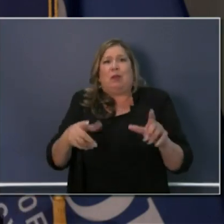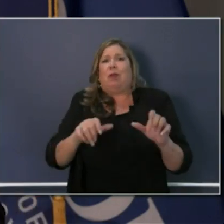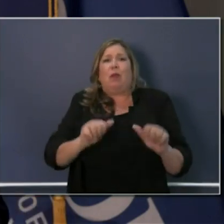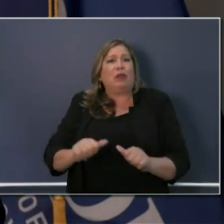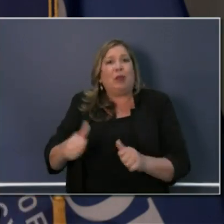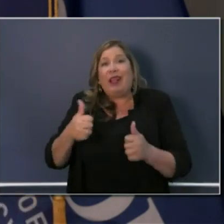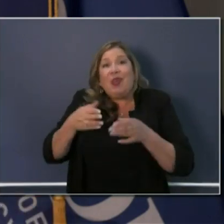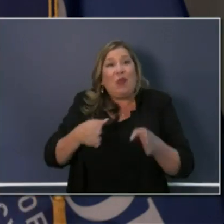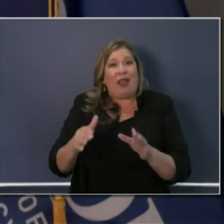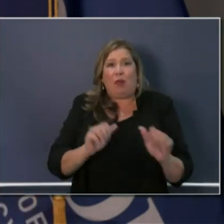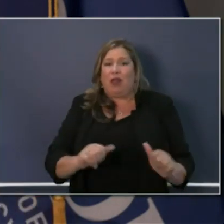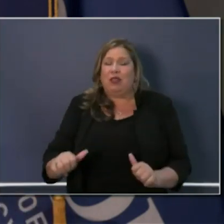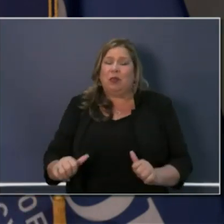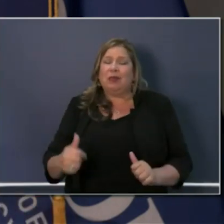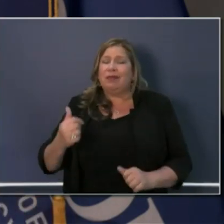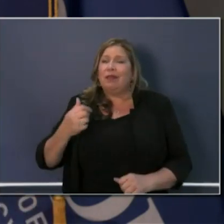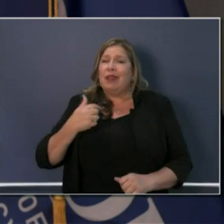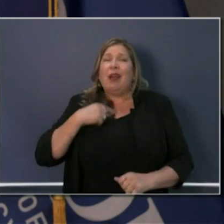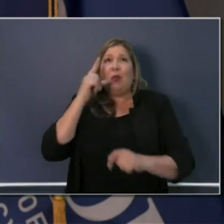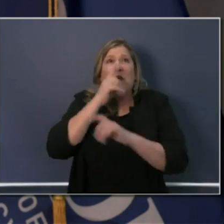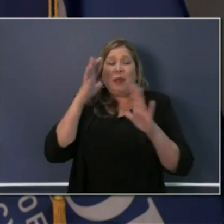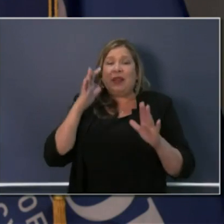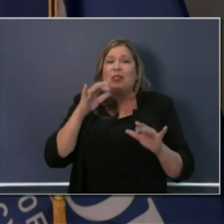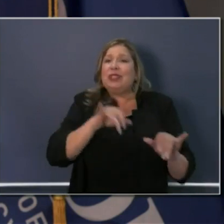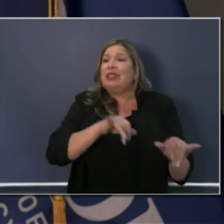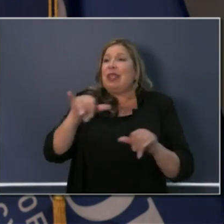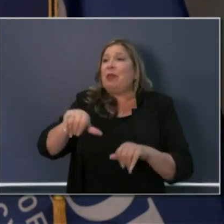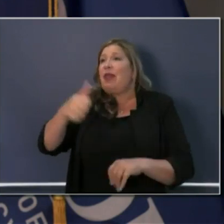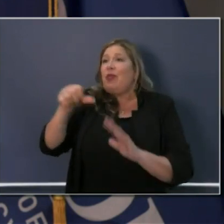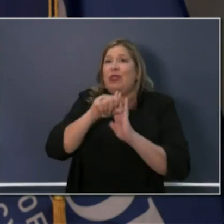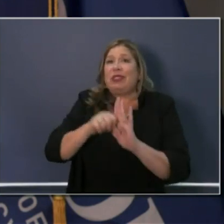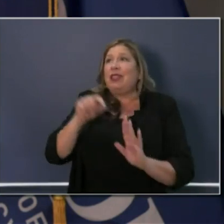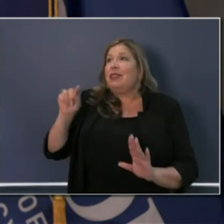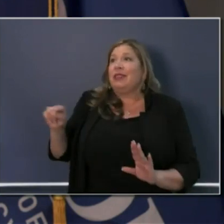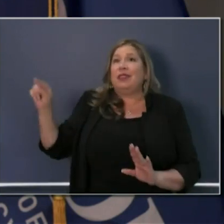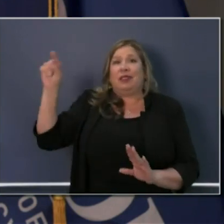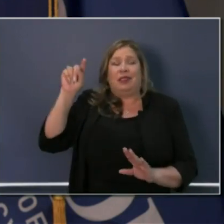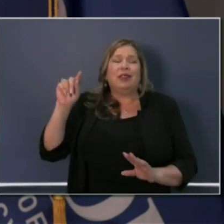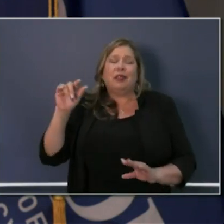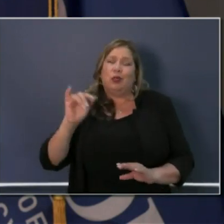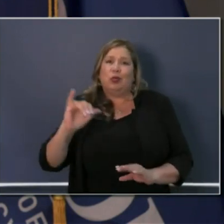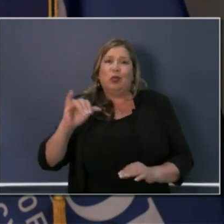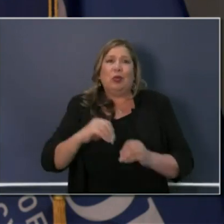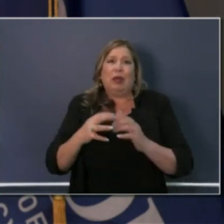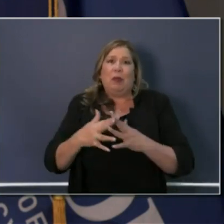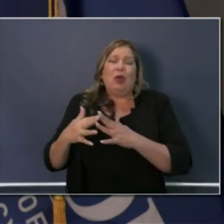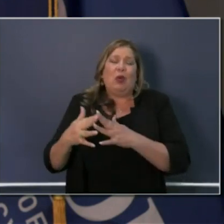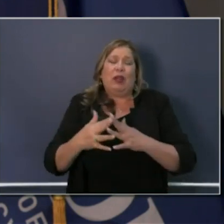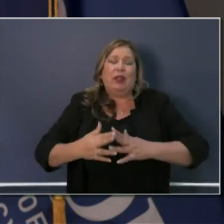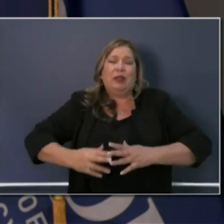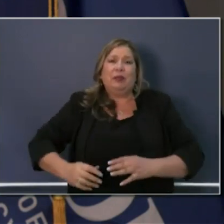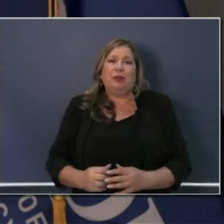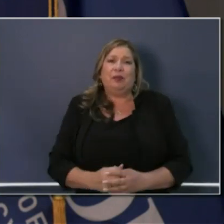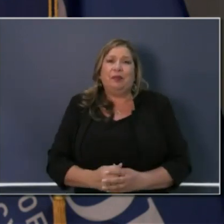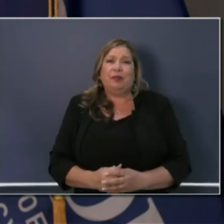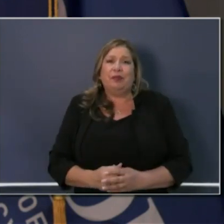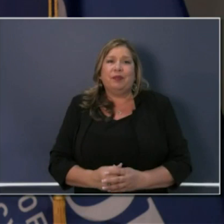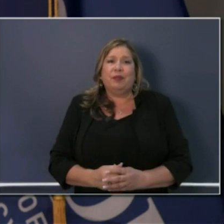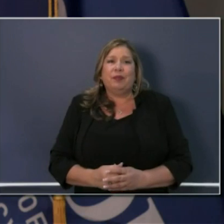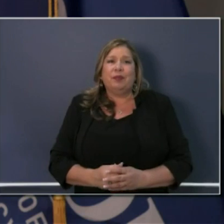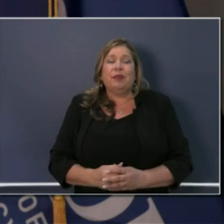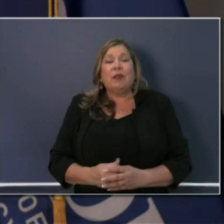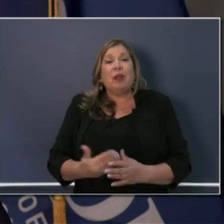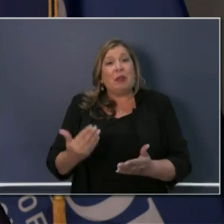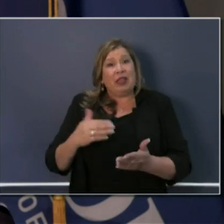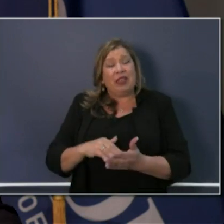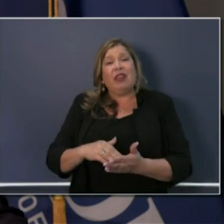again, I imagine this is being replicated all across the United States of America. But again, in the framework of